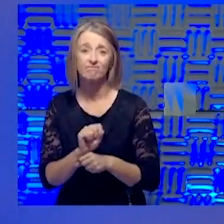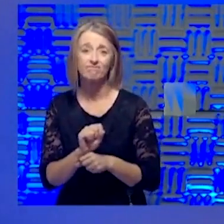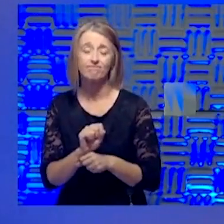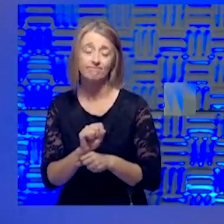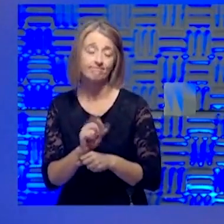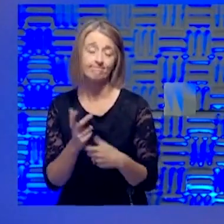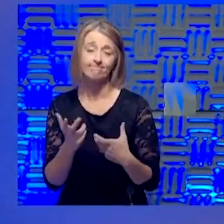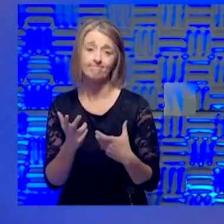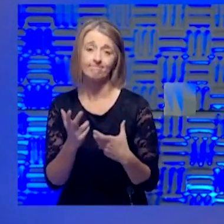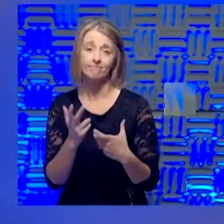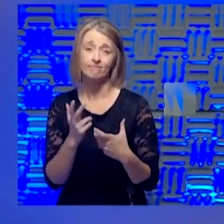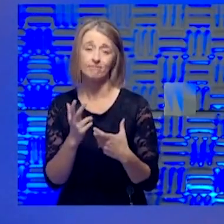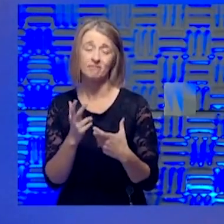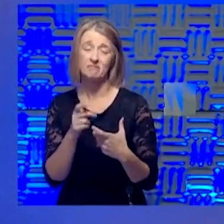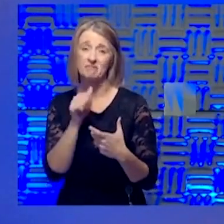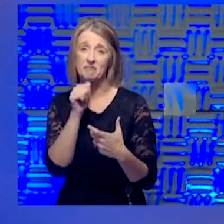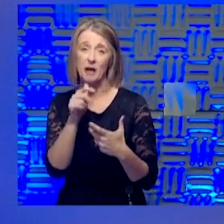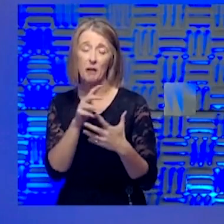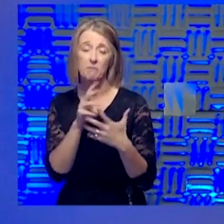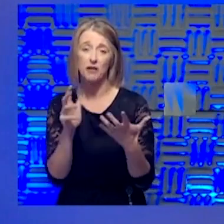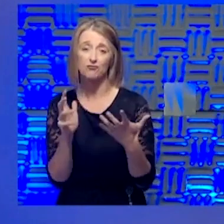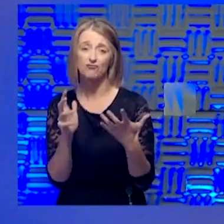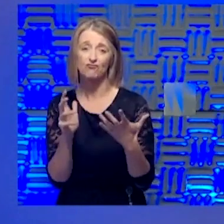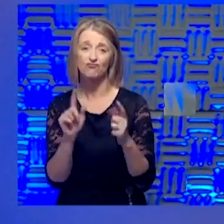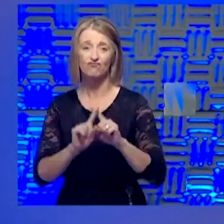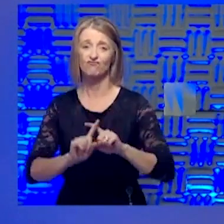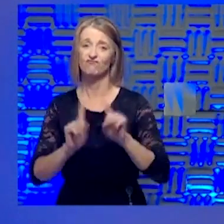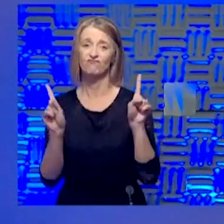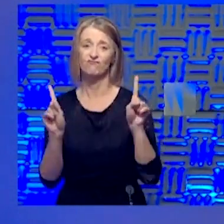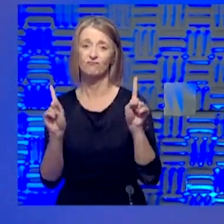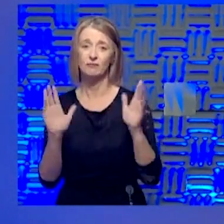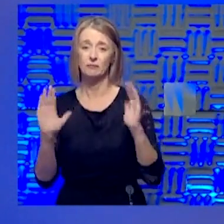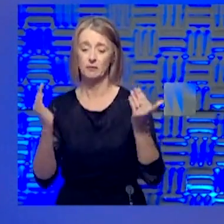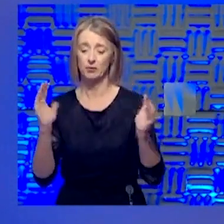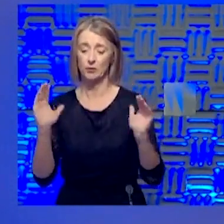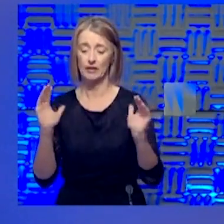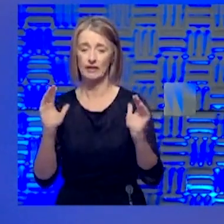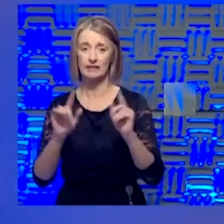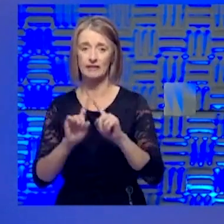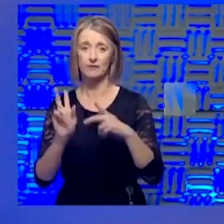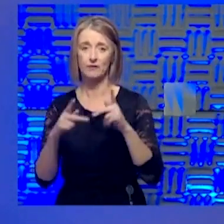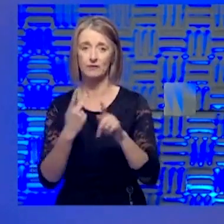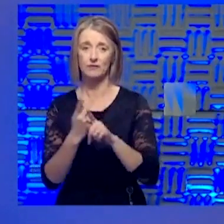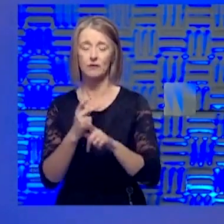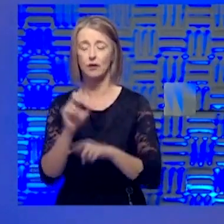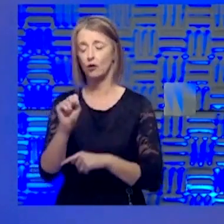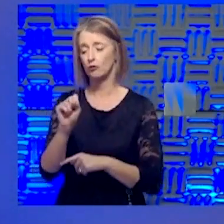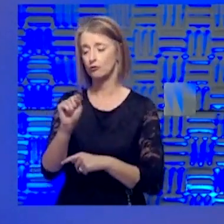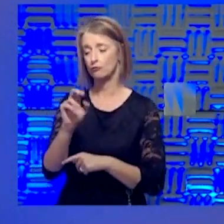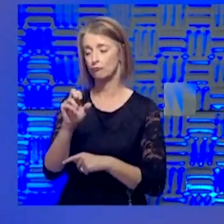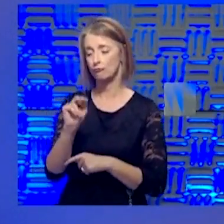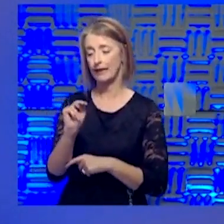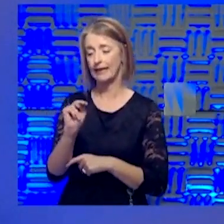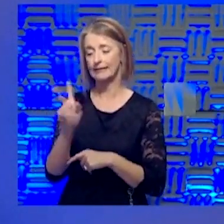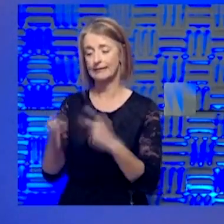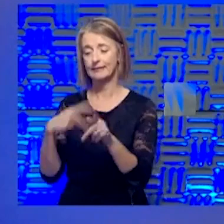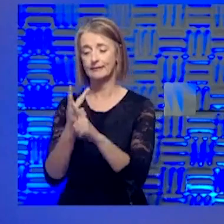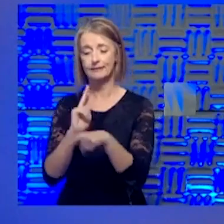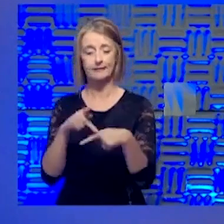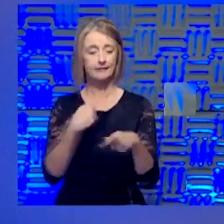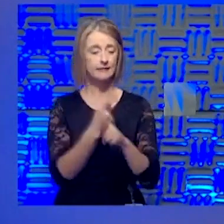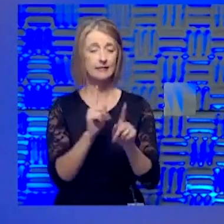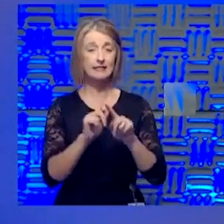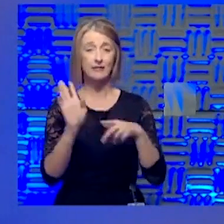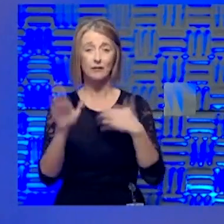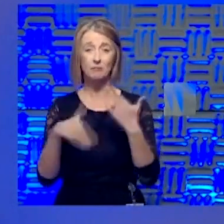molecular and the clinical, there hasn't been any difference or clinically relevant different strain circulating around the